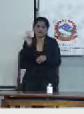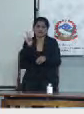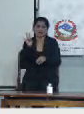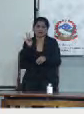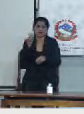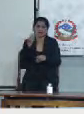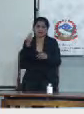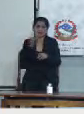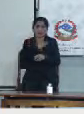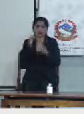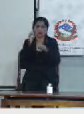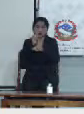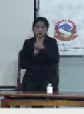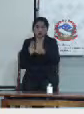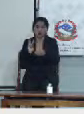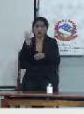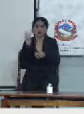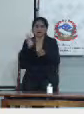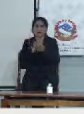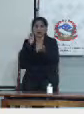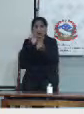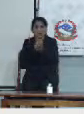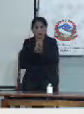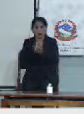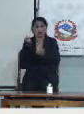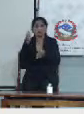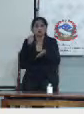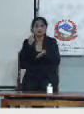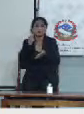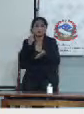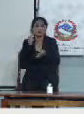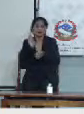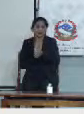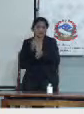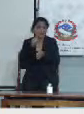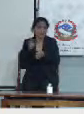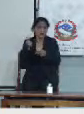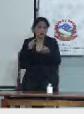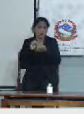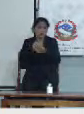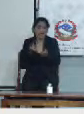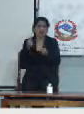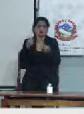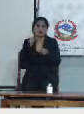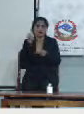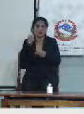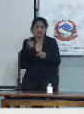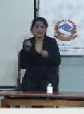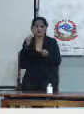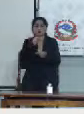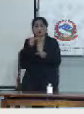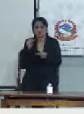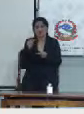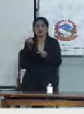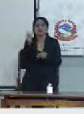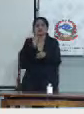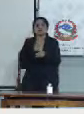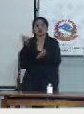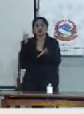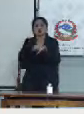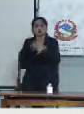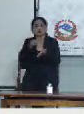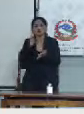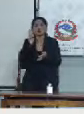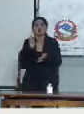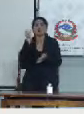Education and Human Resource Department. All the routine is there from which will be broadcasted from Asad 1. This is what I would like